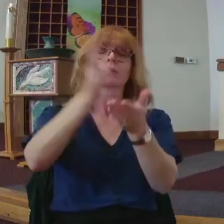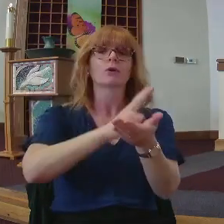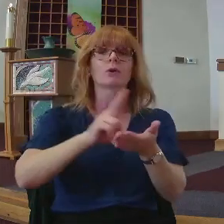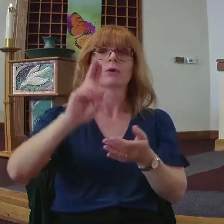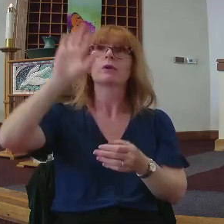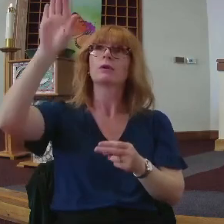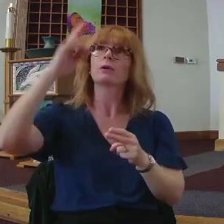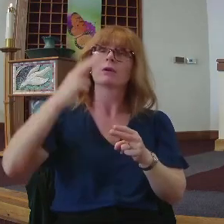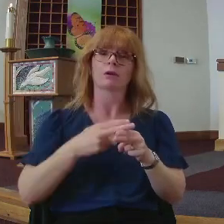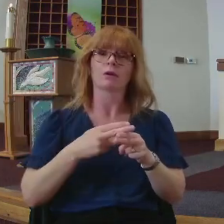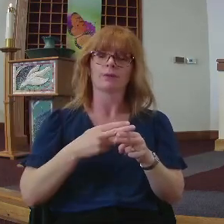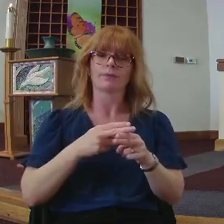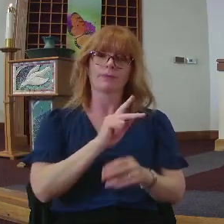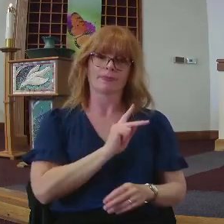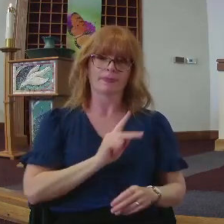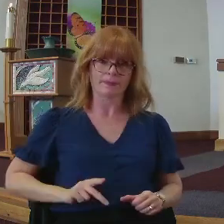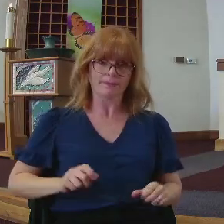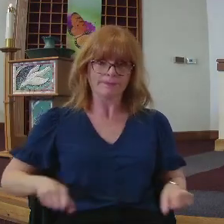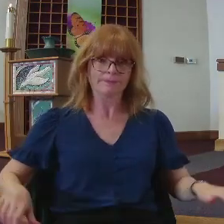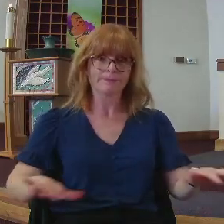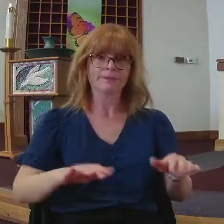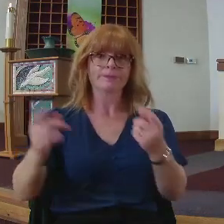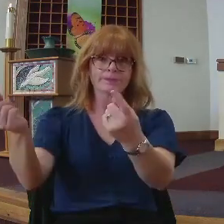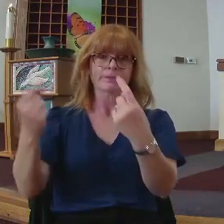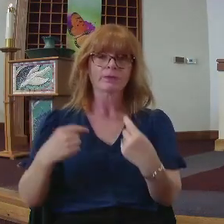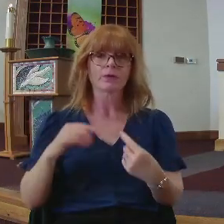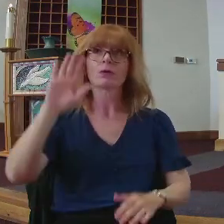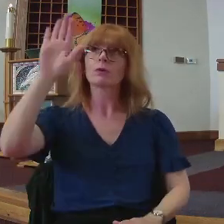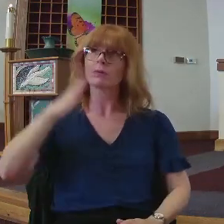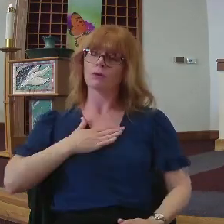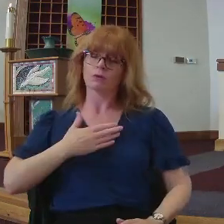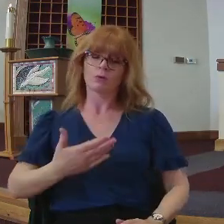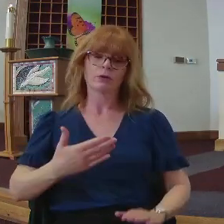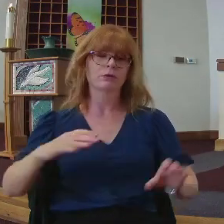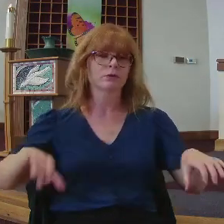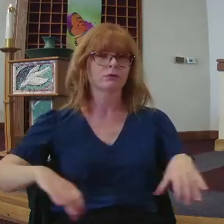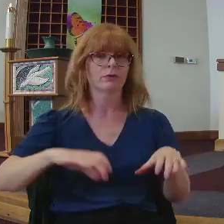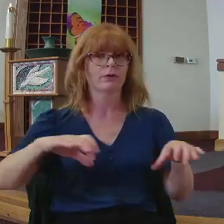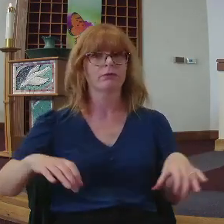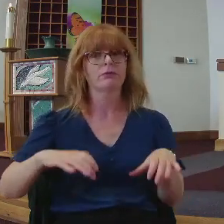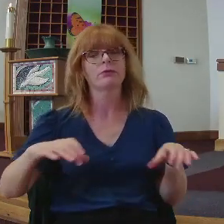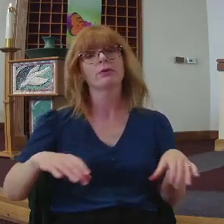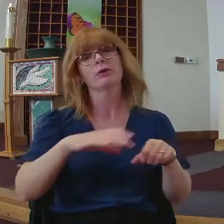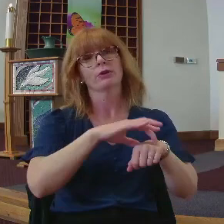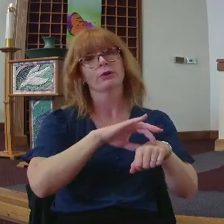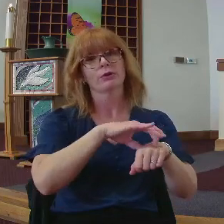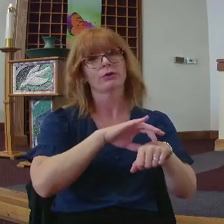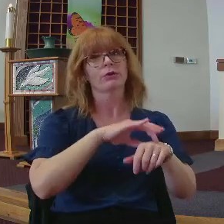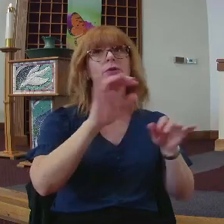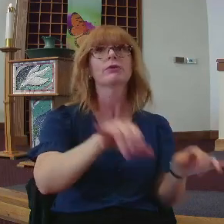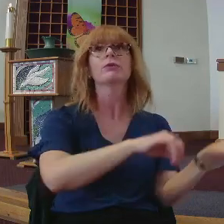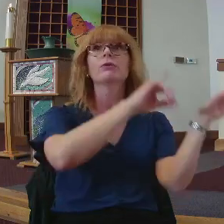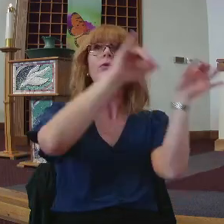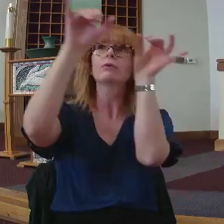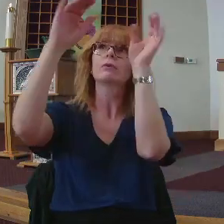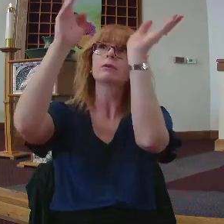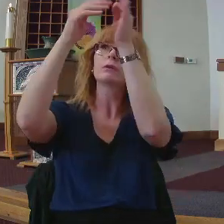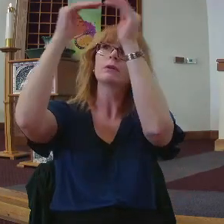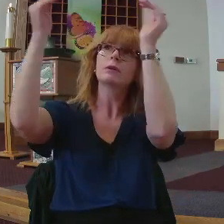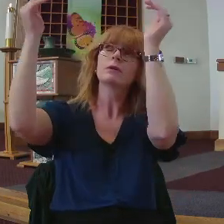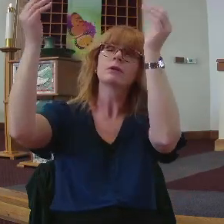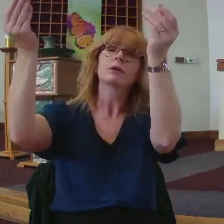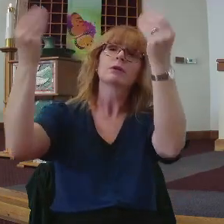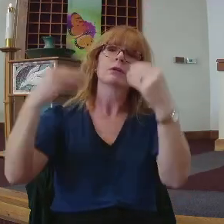hallowed be thy name. Thy kingdom come, thy will be done, on earth as it is in